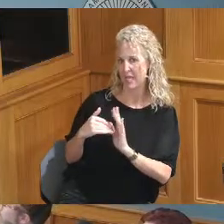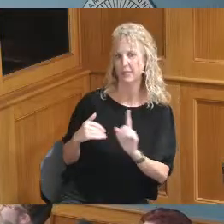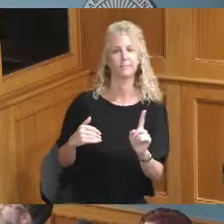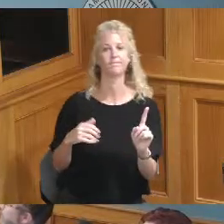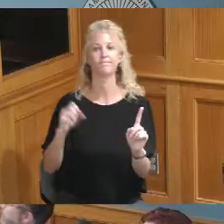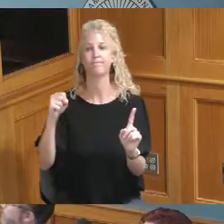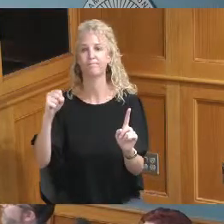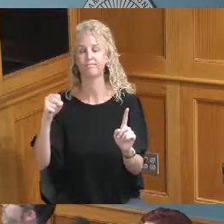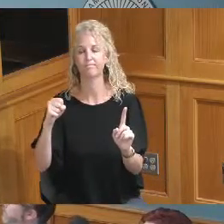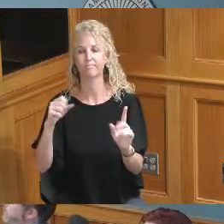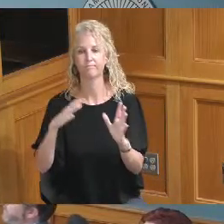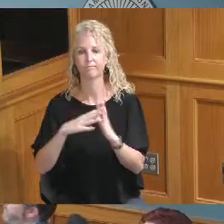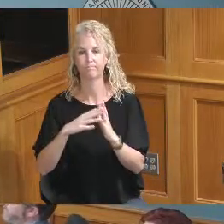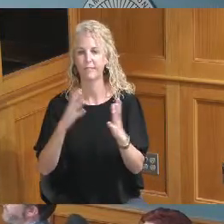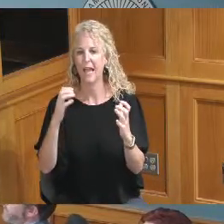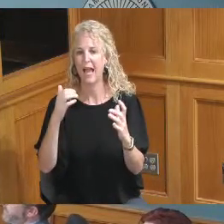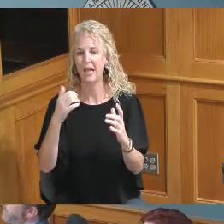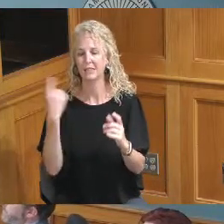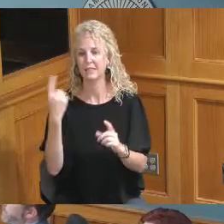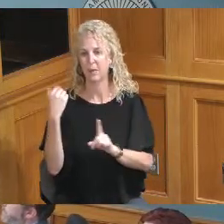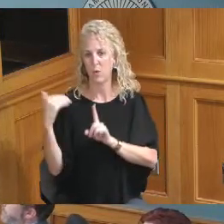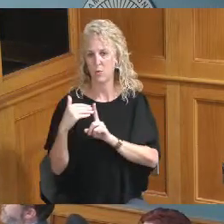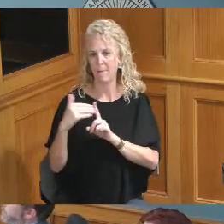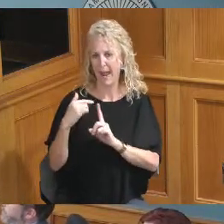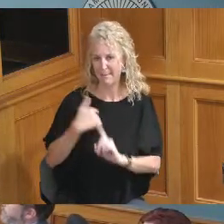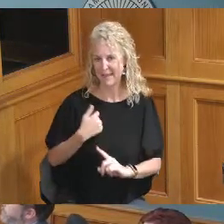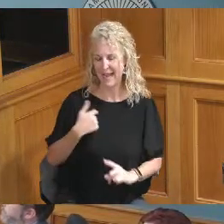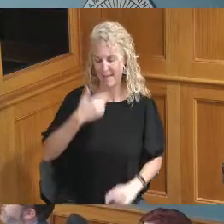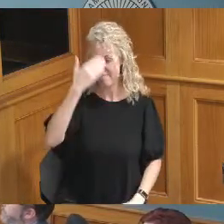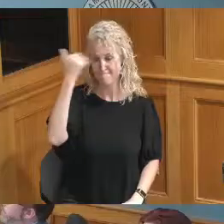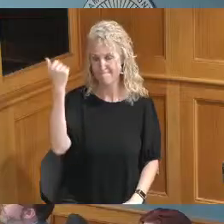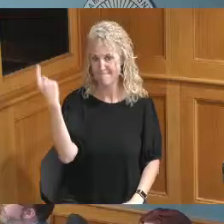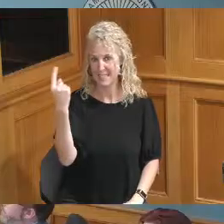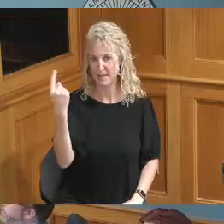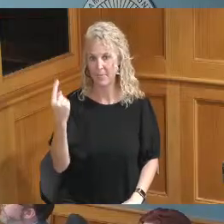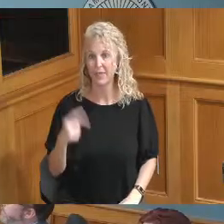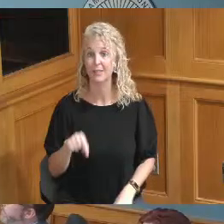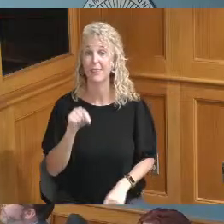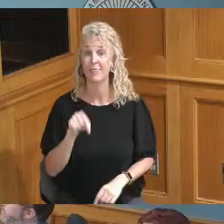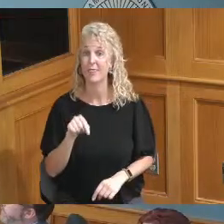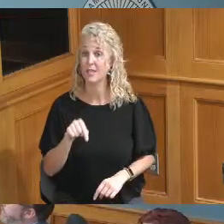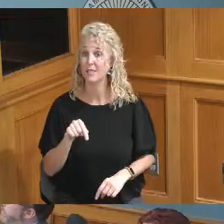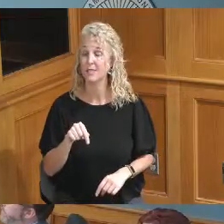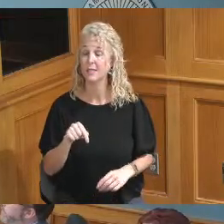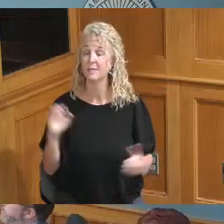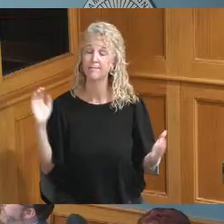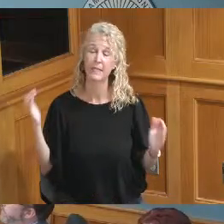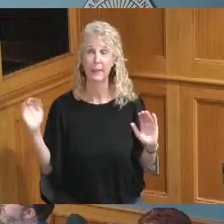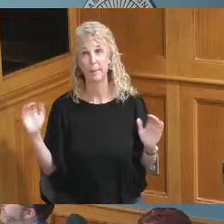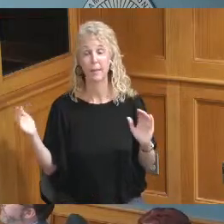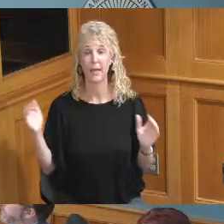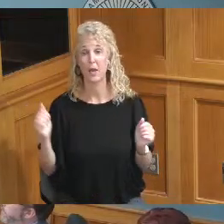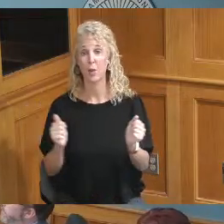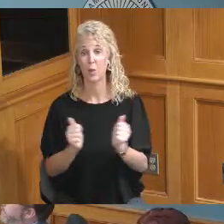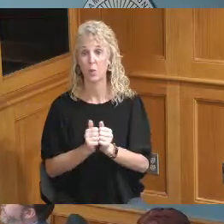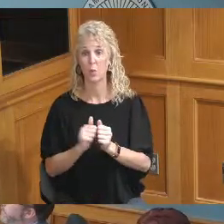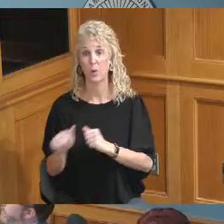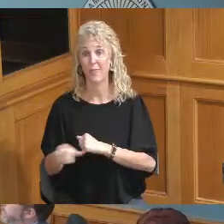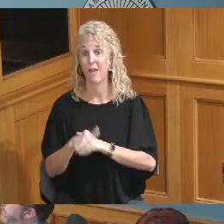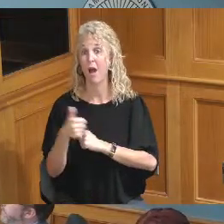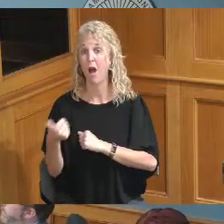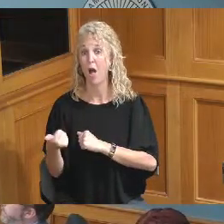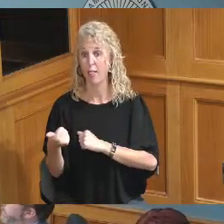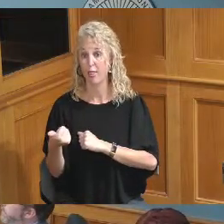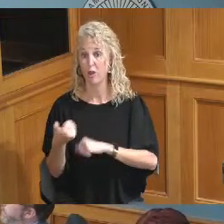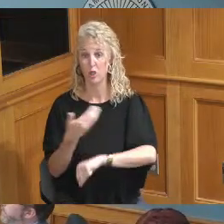Yeah, I'm just was reminded that I should point out that this is compare this to other renovations that